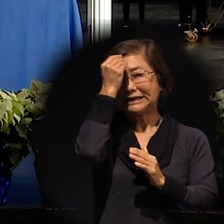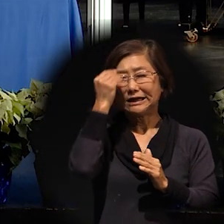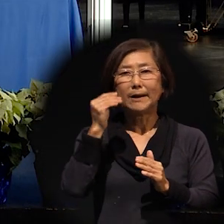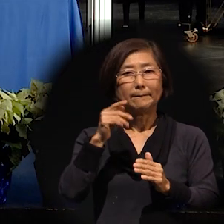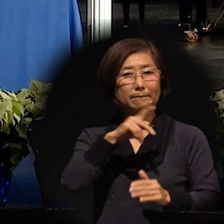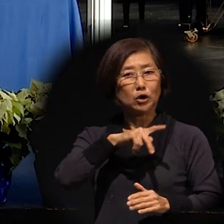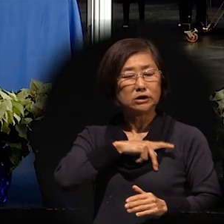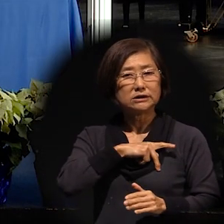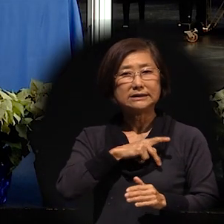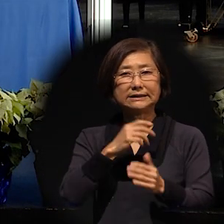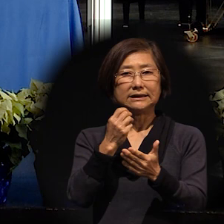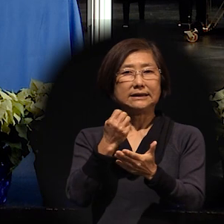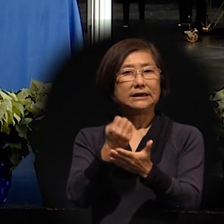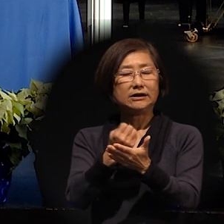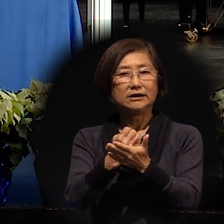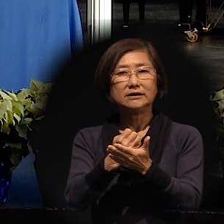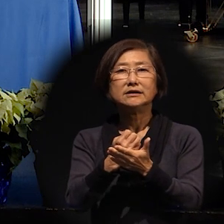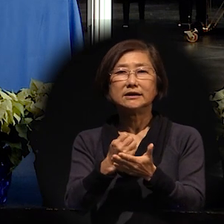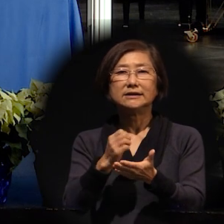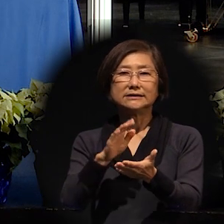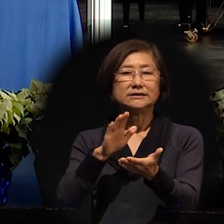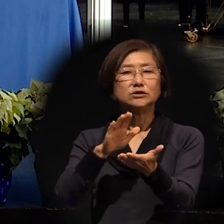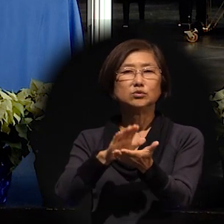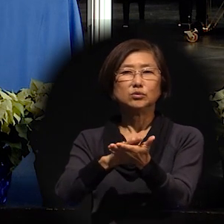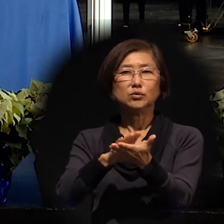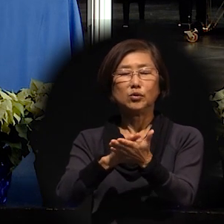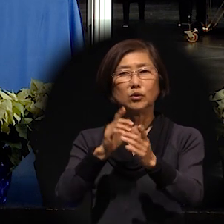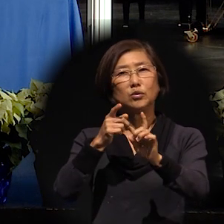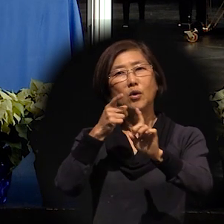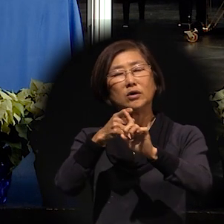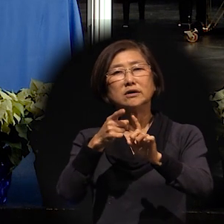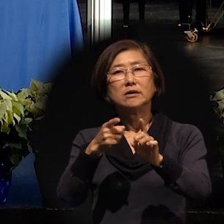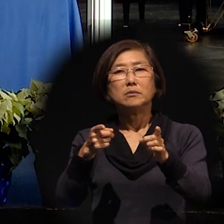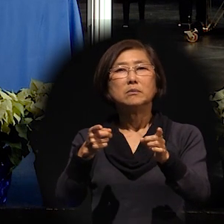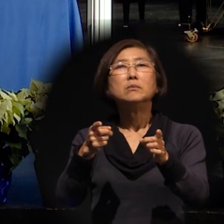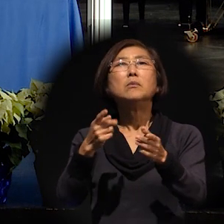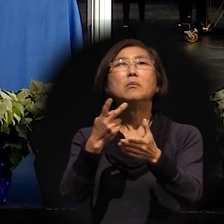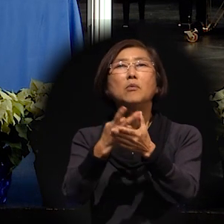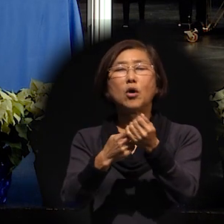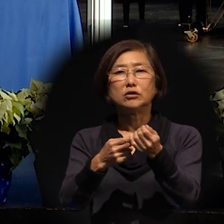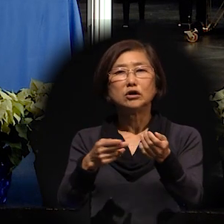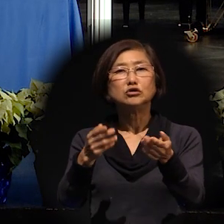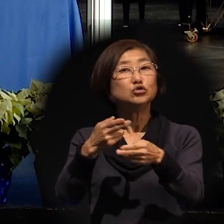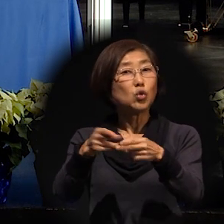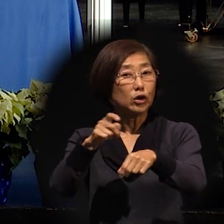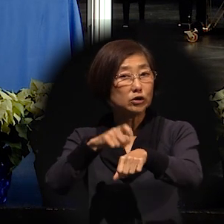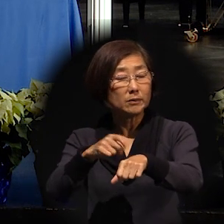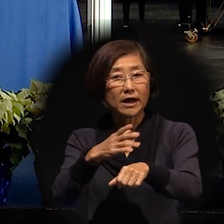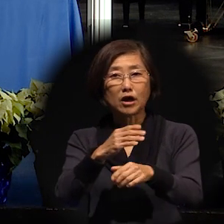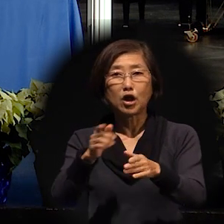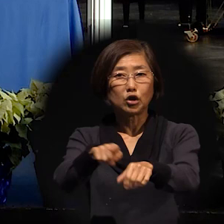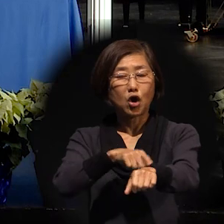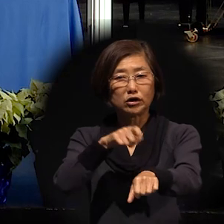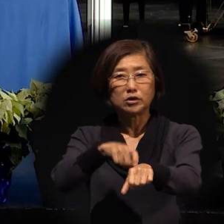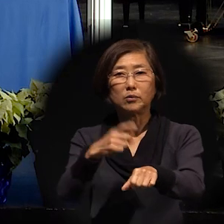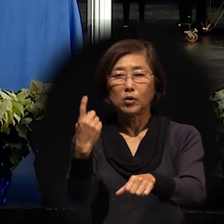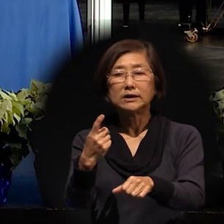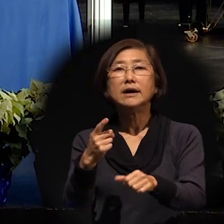Start thinking about personal, economic, and career goals, both short-term and long-term